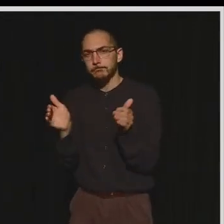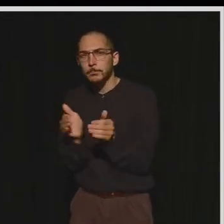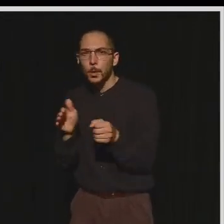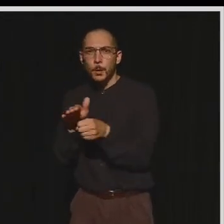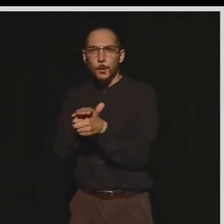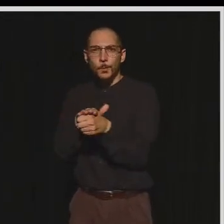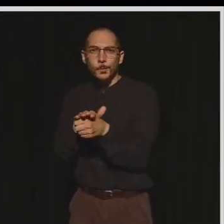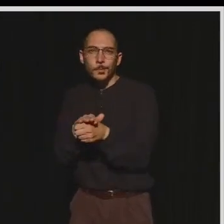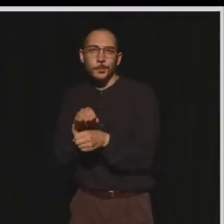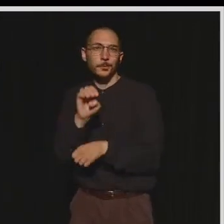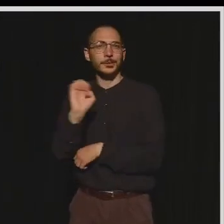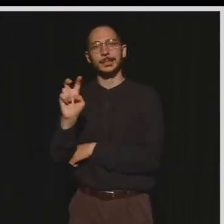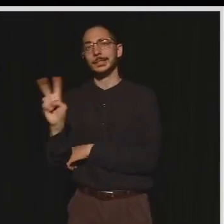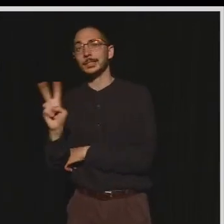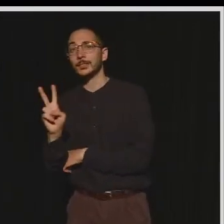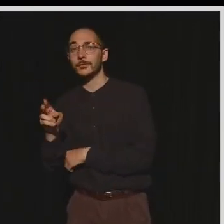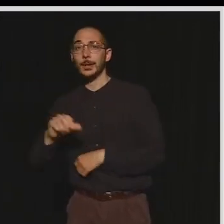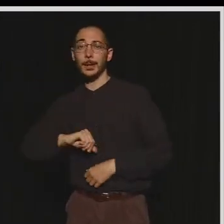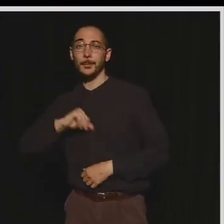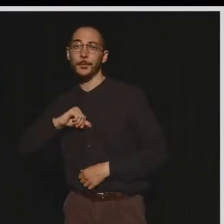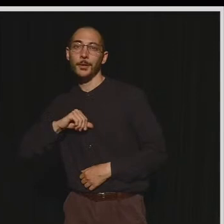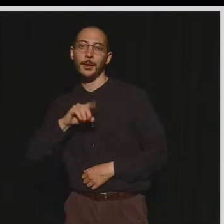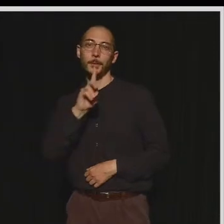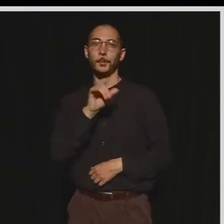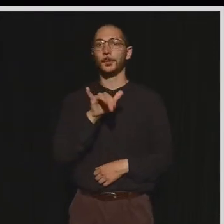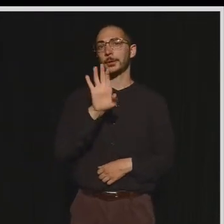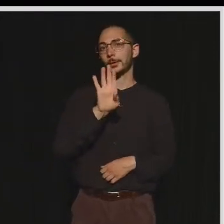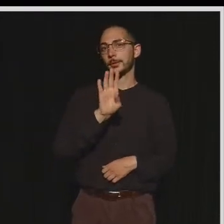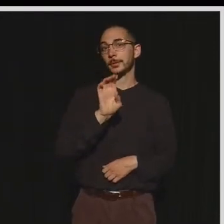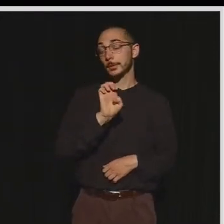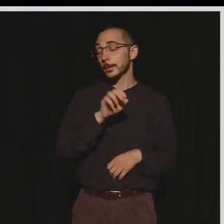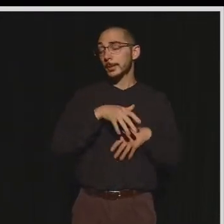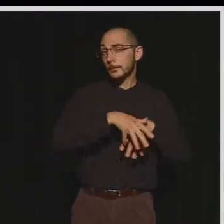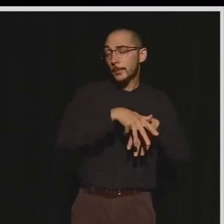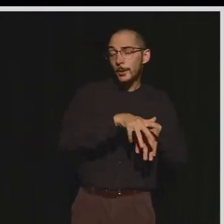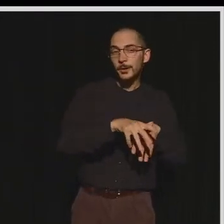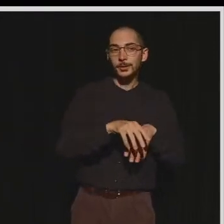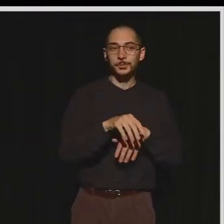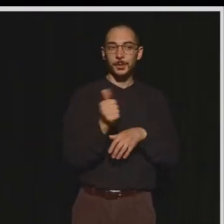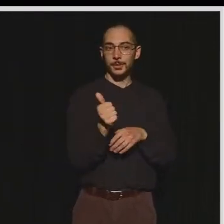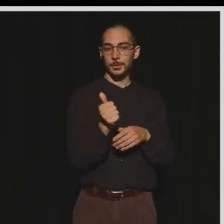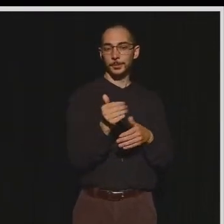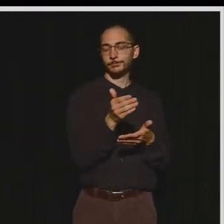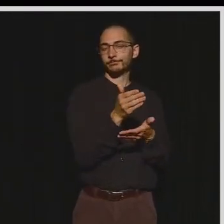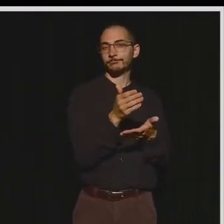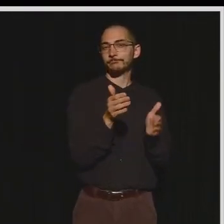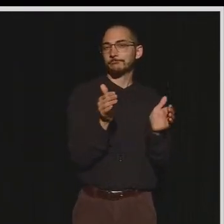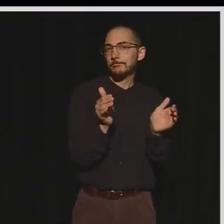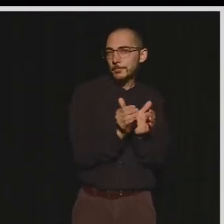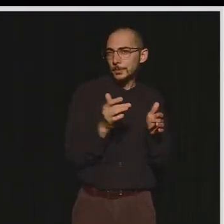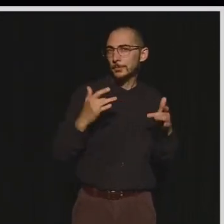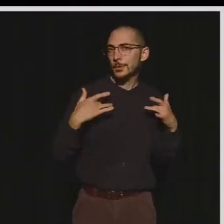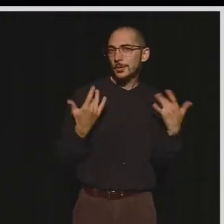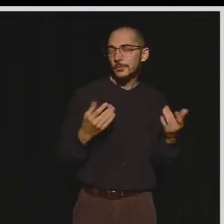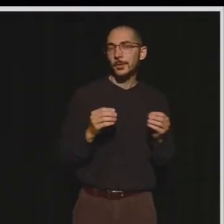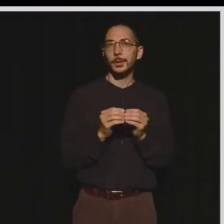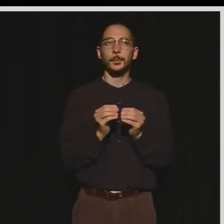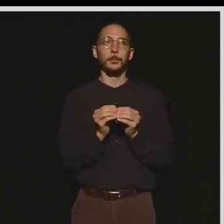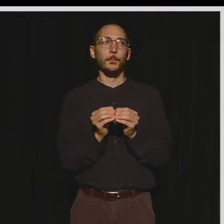I could be more 100% of who I was. So one of my experiences of Pride is this tension